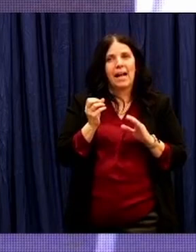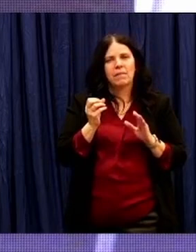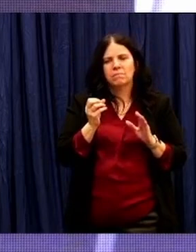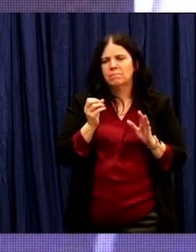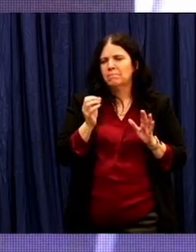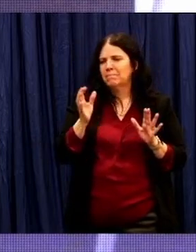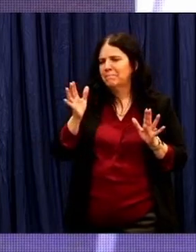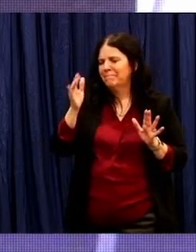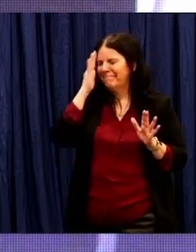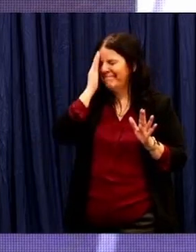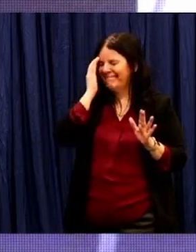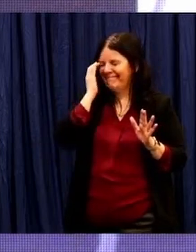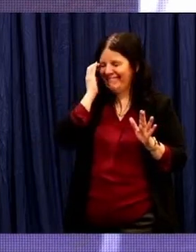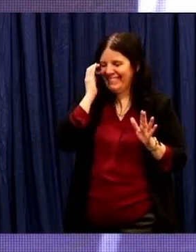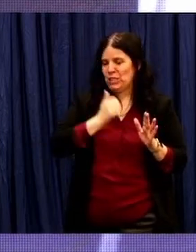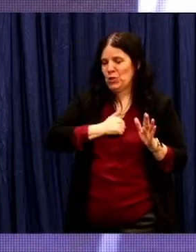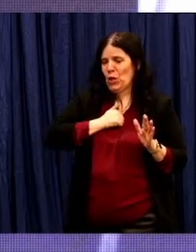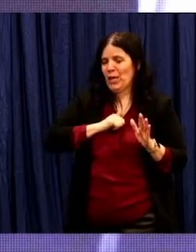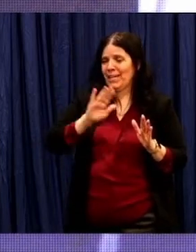can you repeat the question again? Because